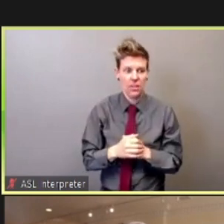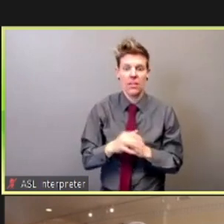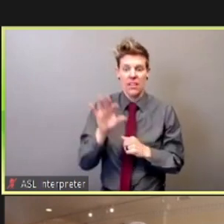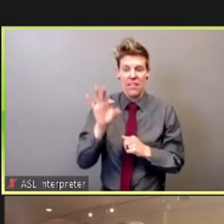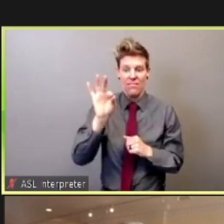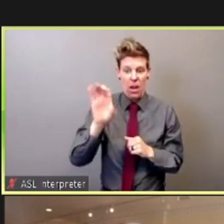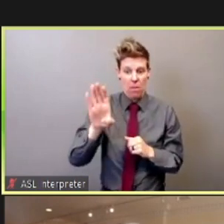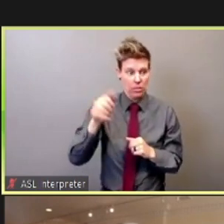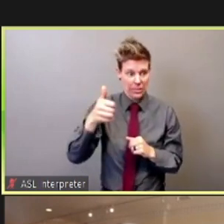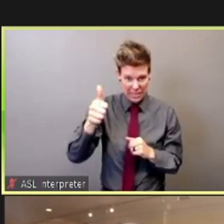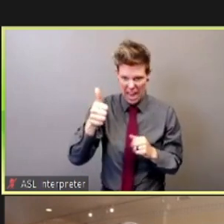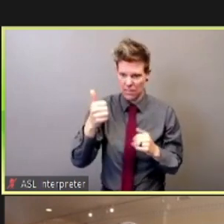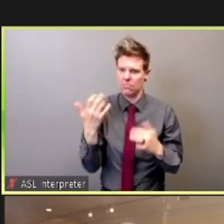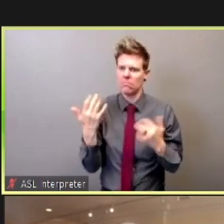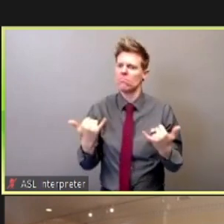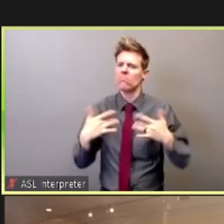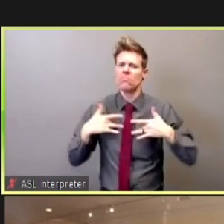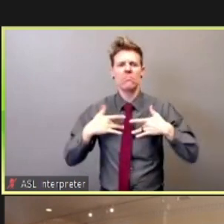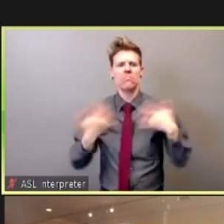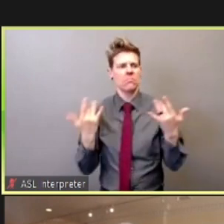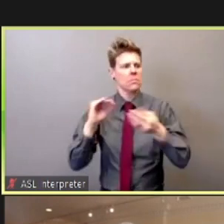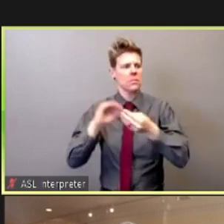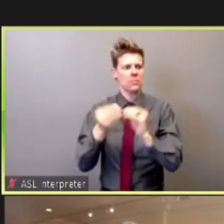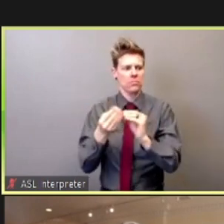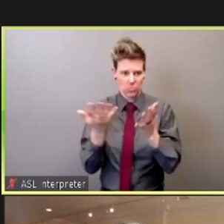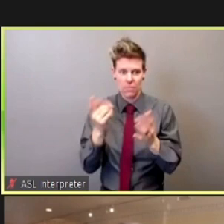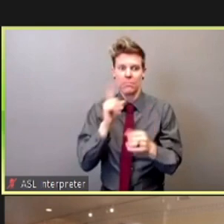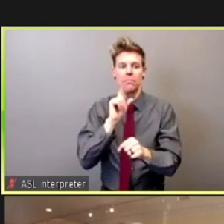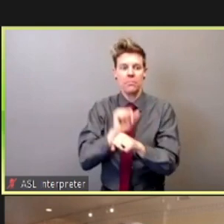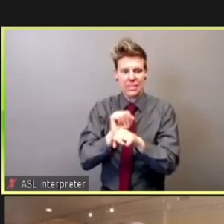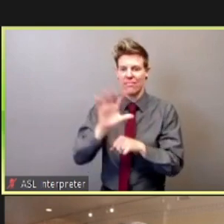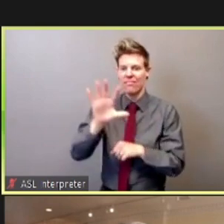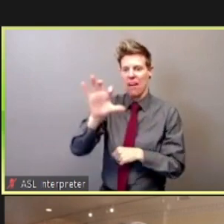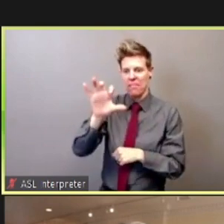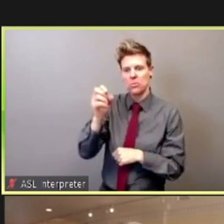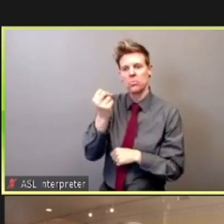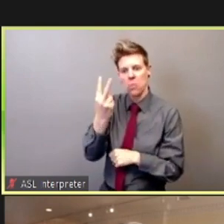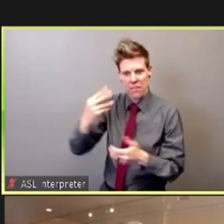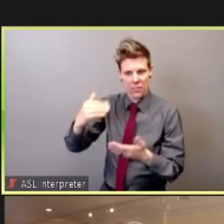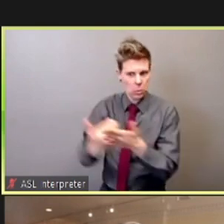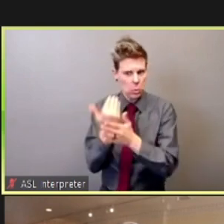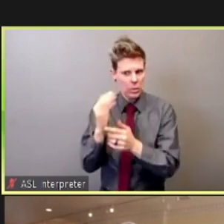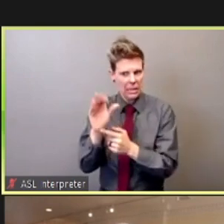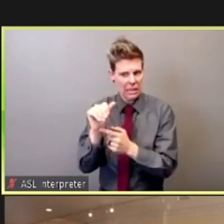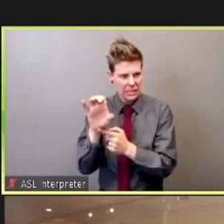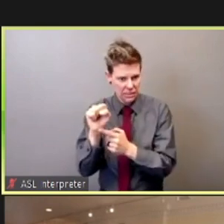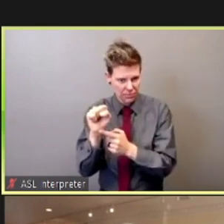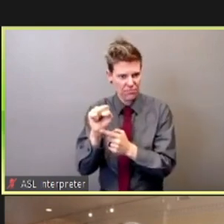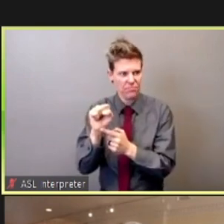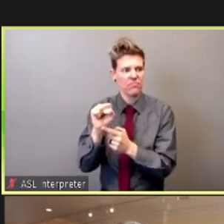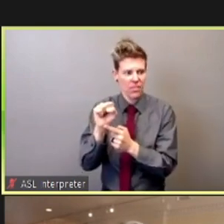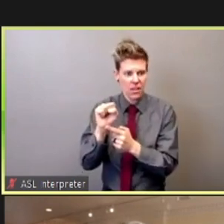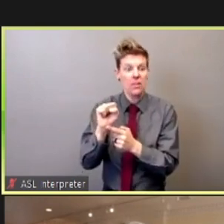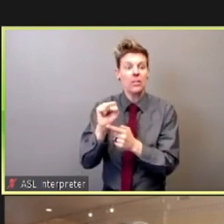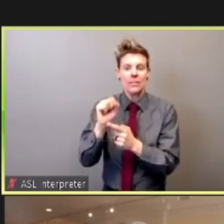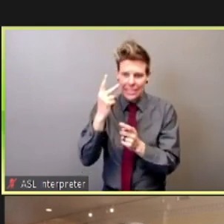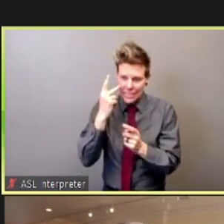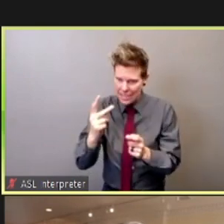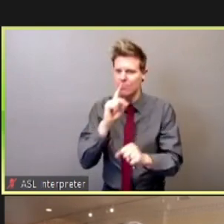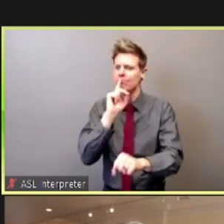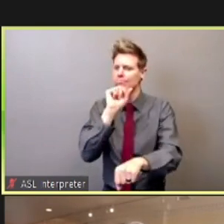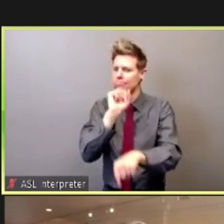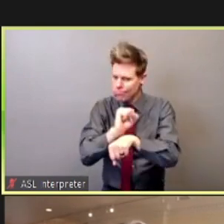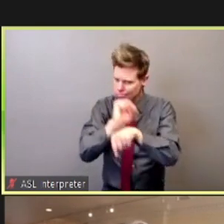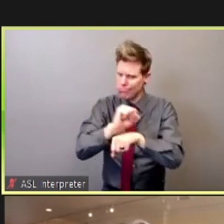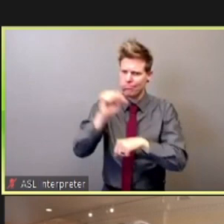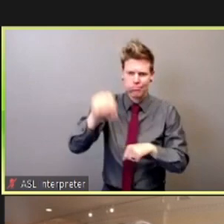have 512 new cases. We've seen a steady decline. We've gotten as low as 300.